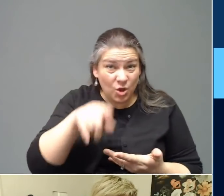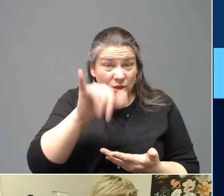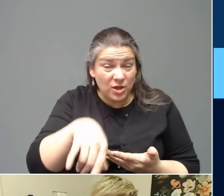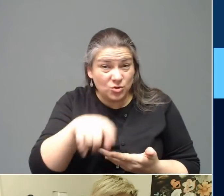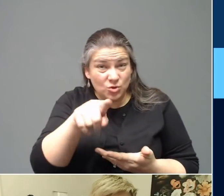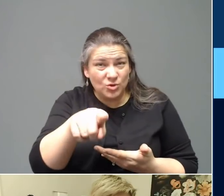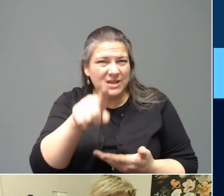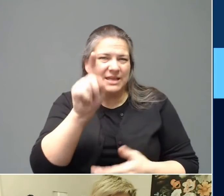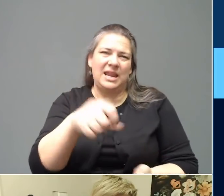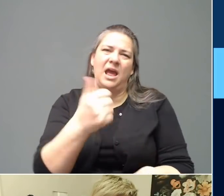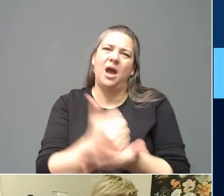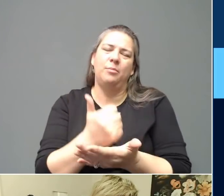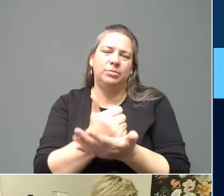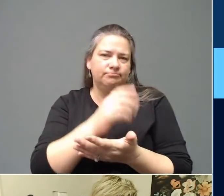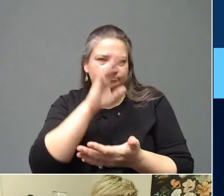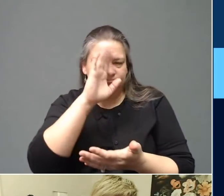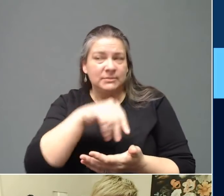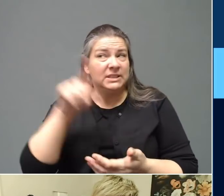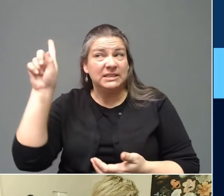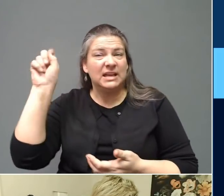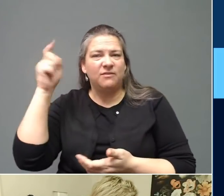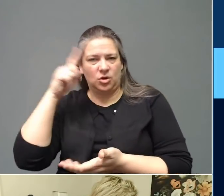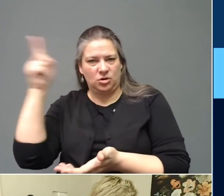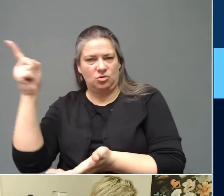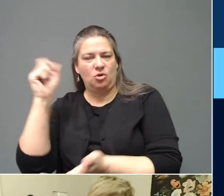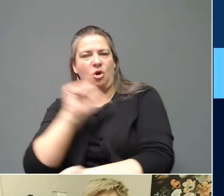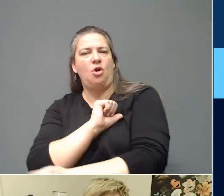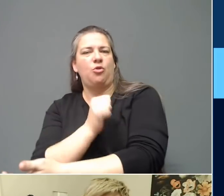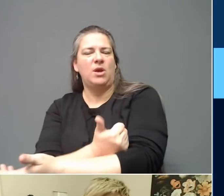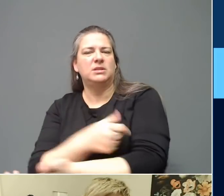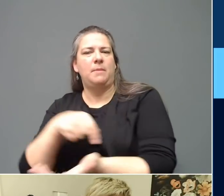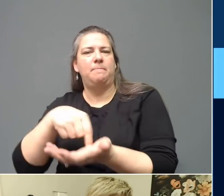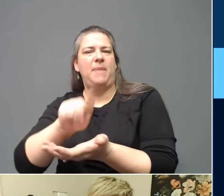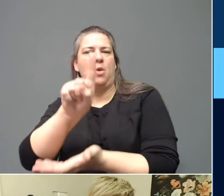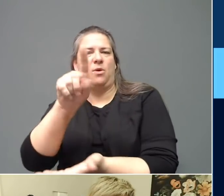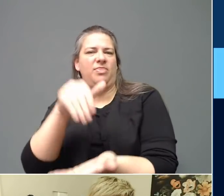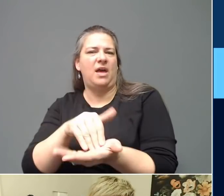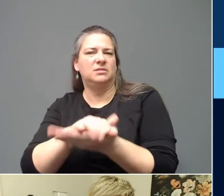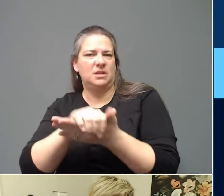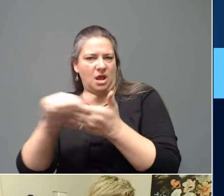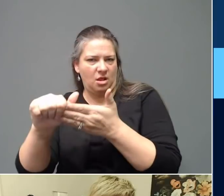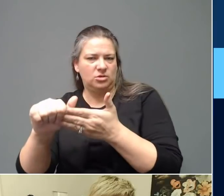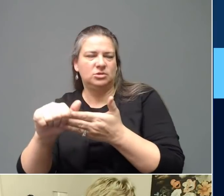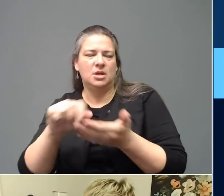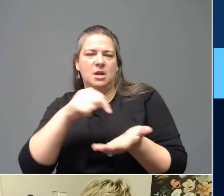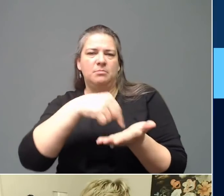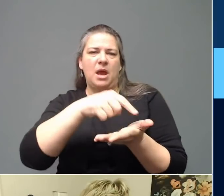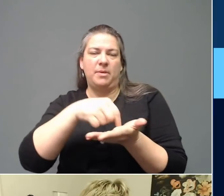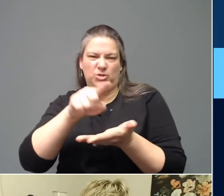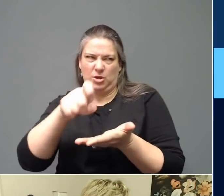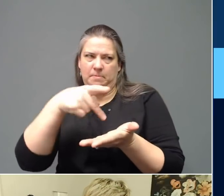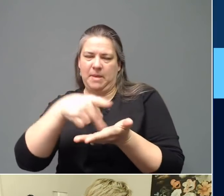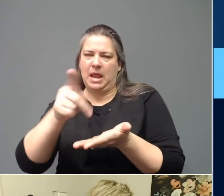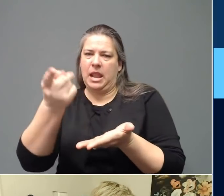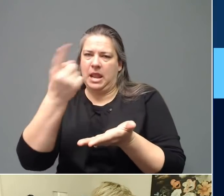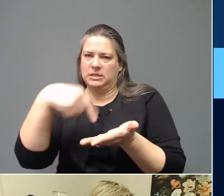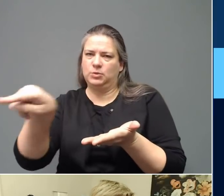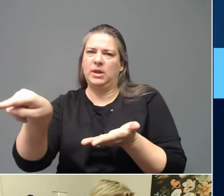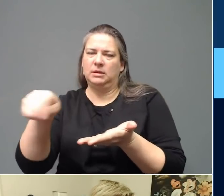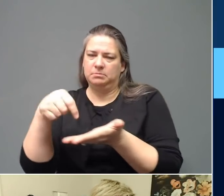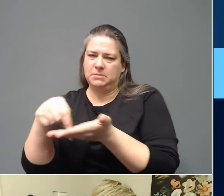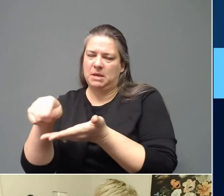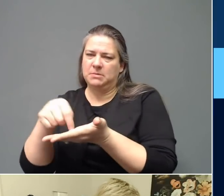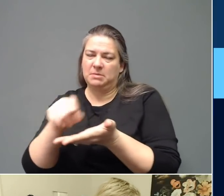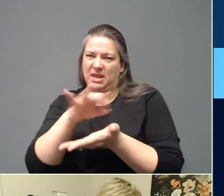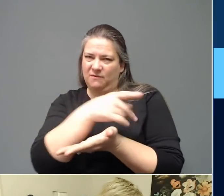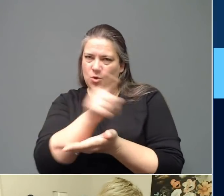So the governor has authorized a $1,000 payment to each of you, and that should go out next week. We are also